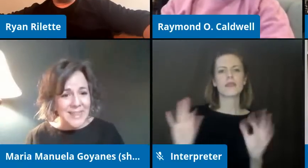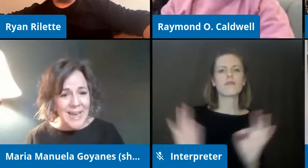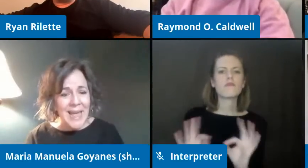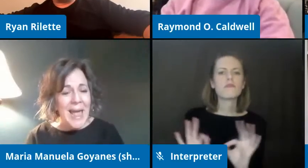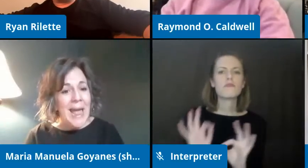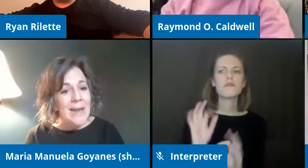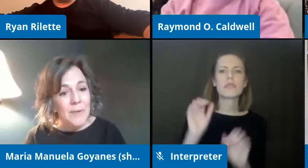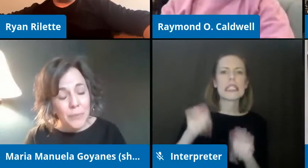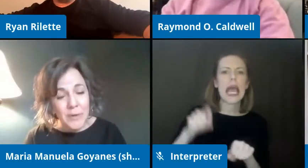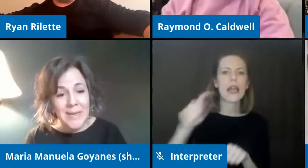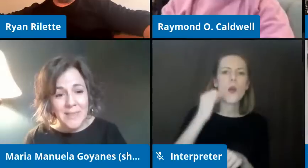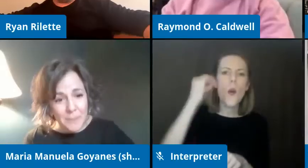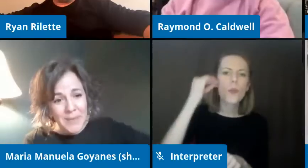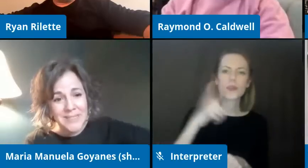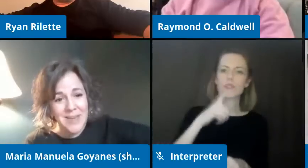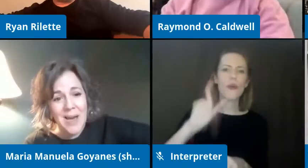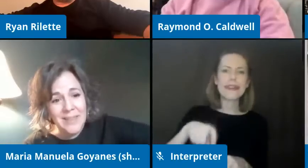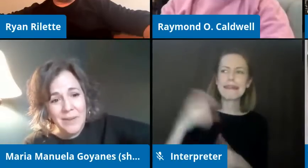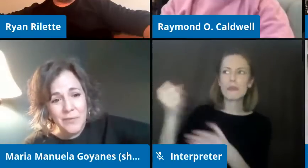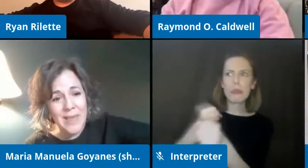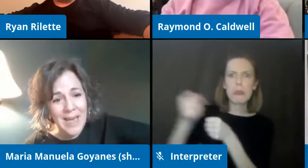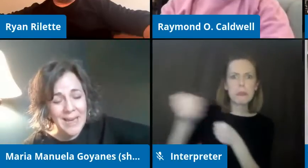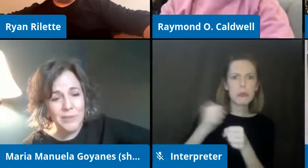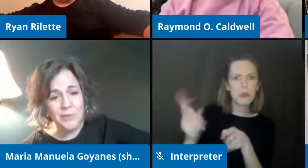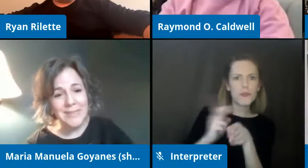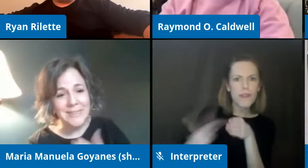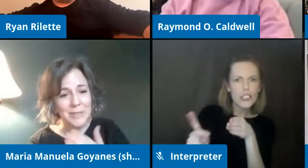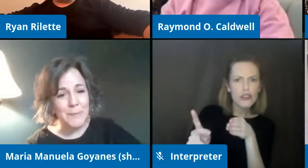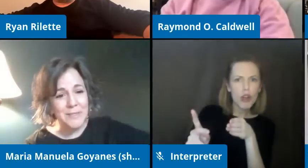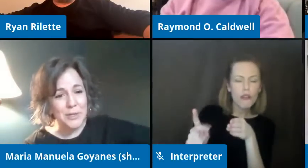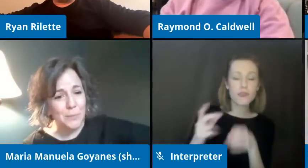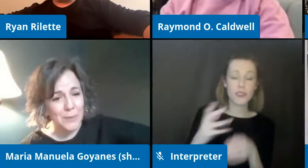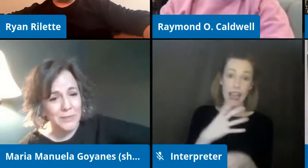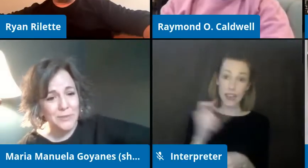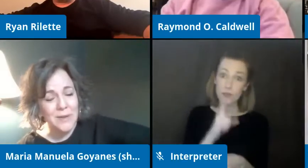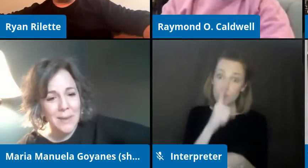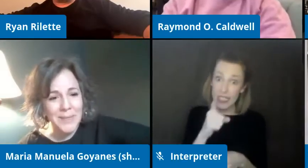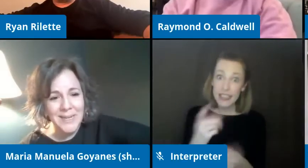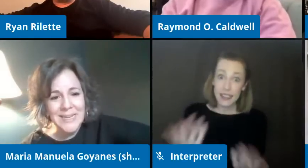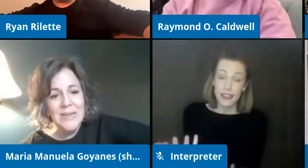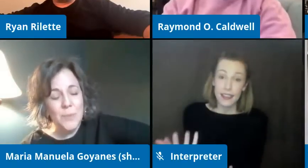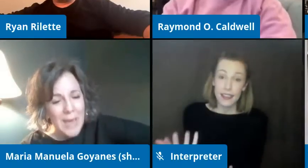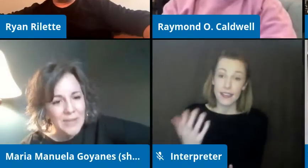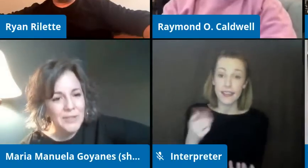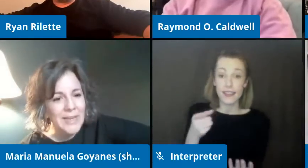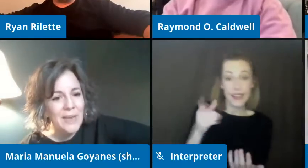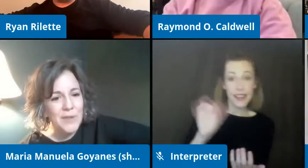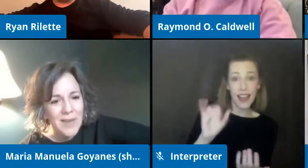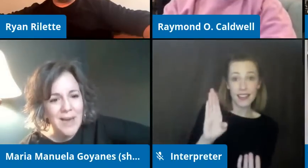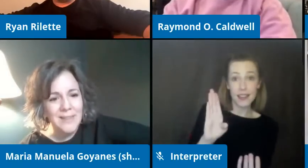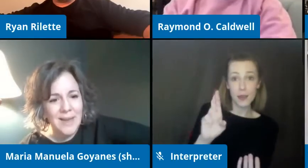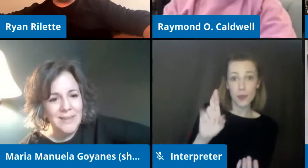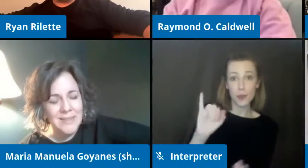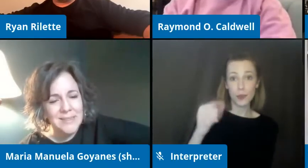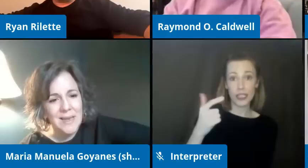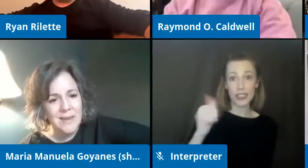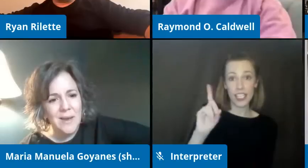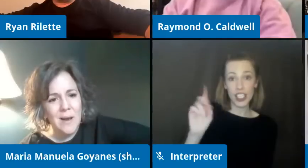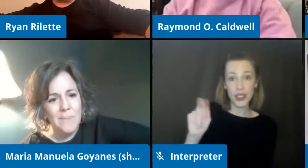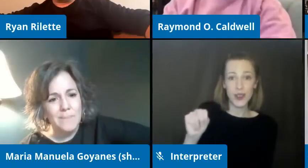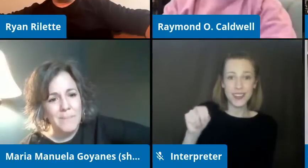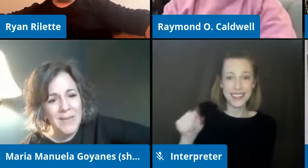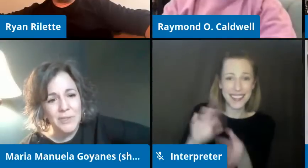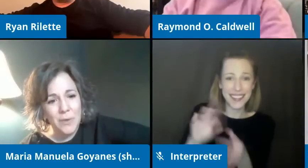various things like that. And three, the biggest guideline for that, actually, to speak to your Brigadoon comment, we actually gave a guideline that